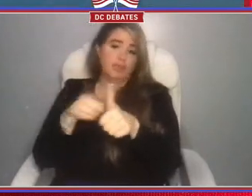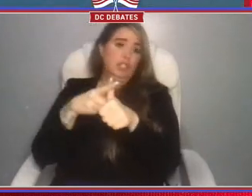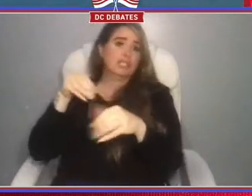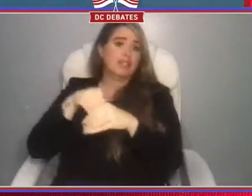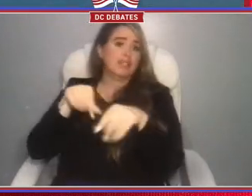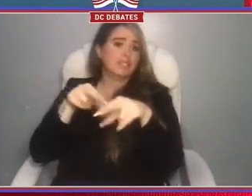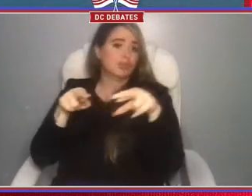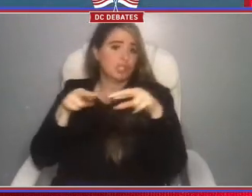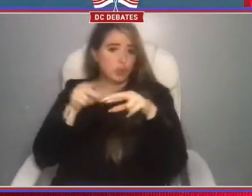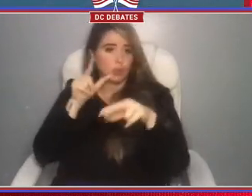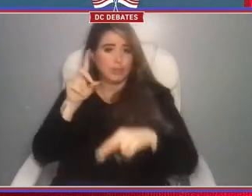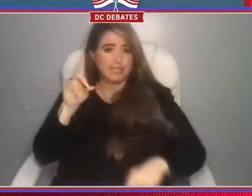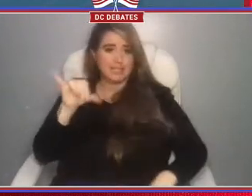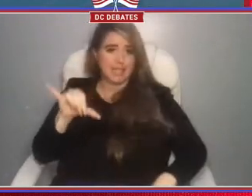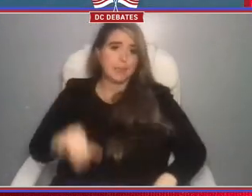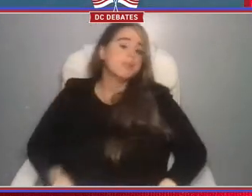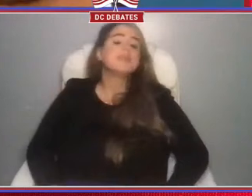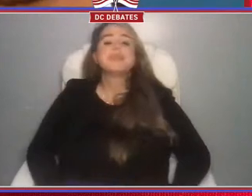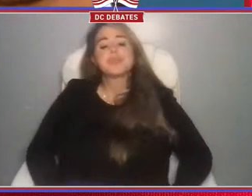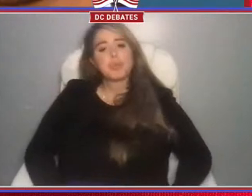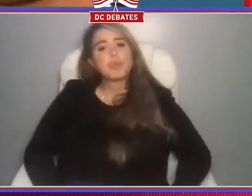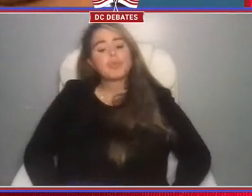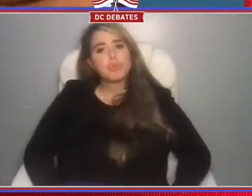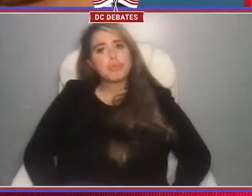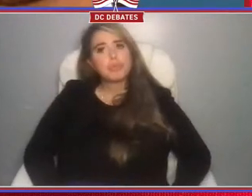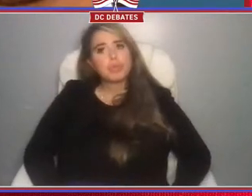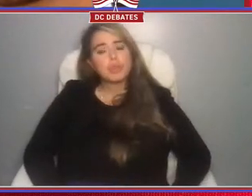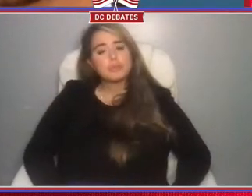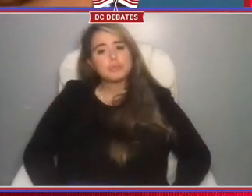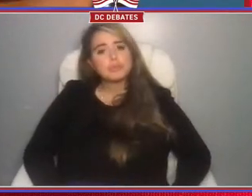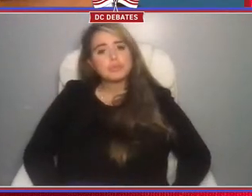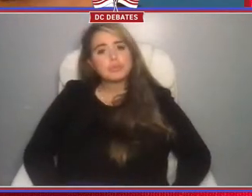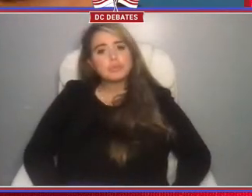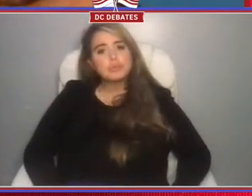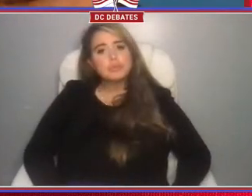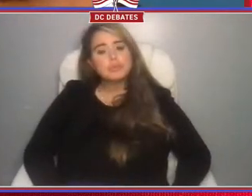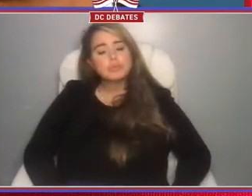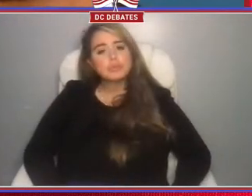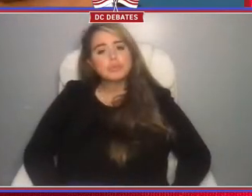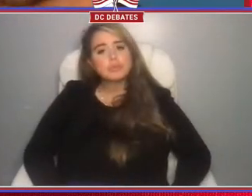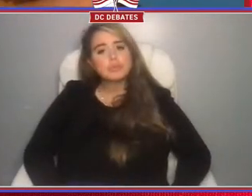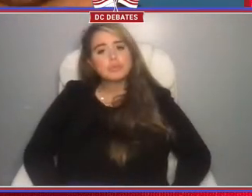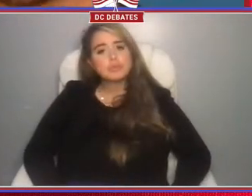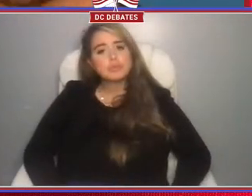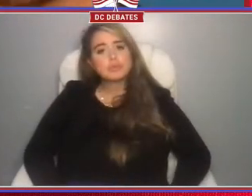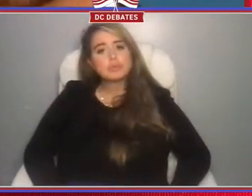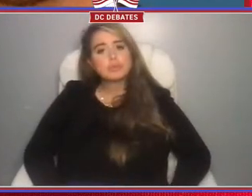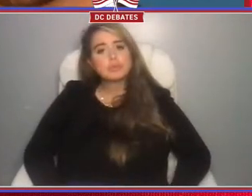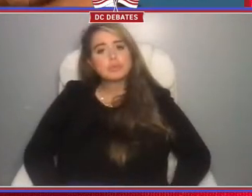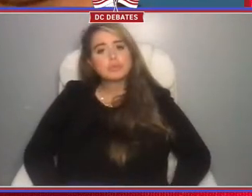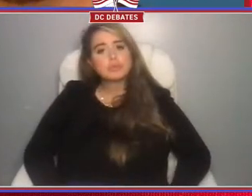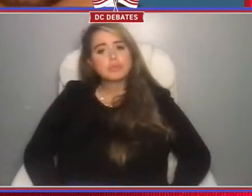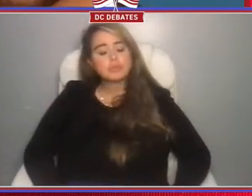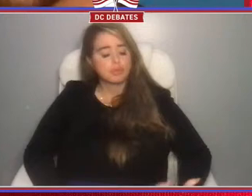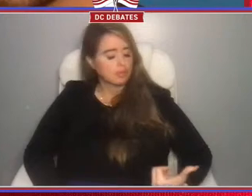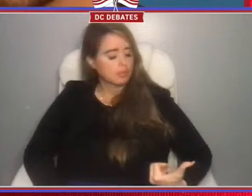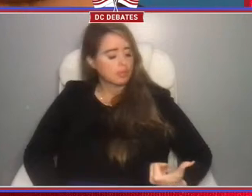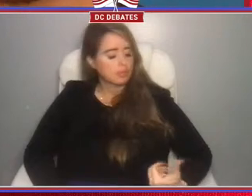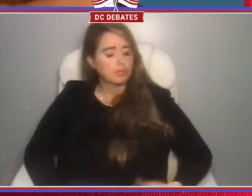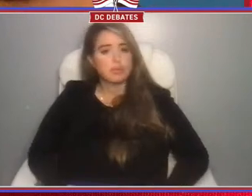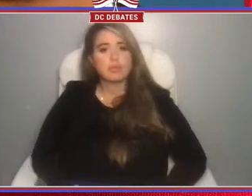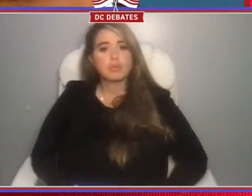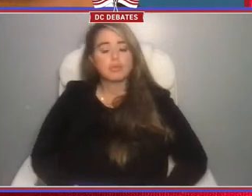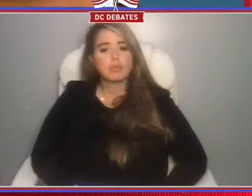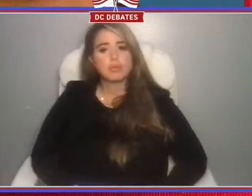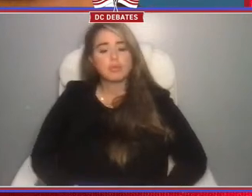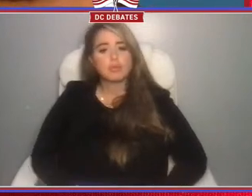Thank you. James Butler, I see you had your hand up for a